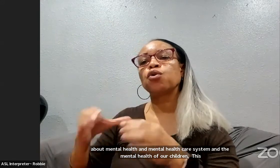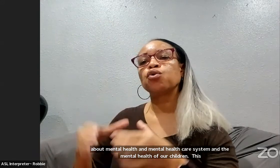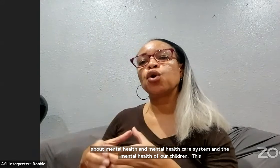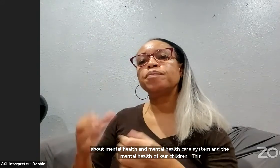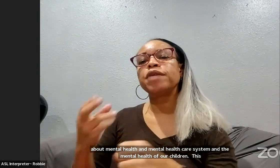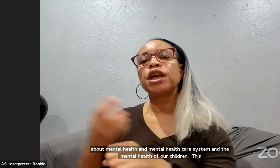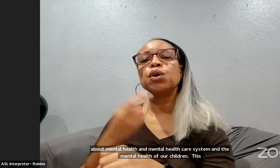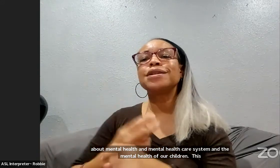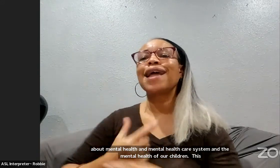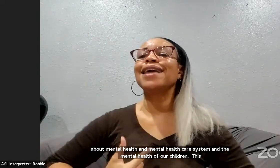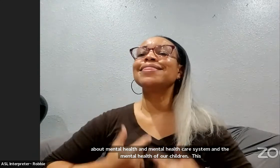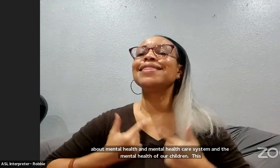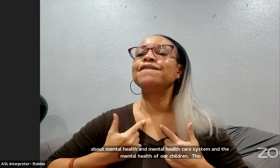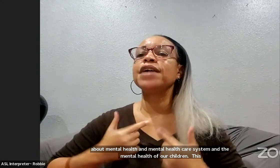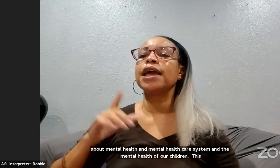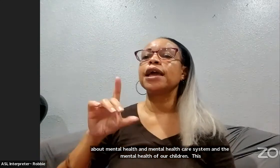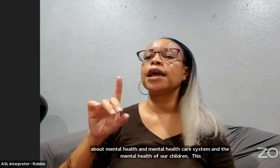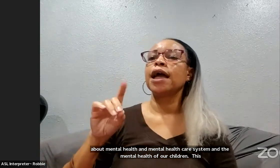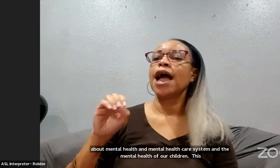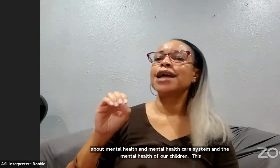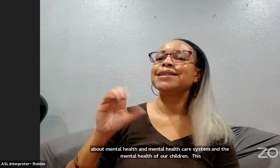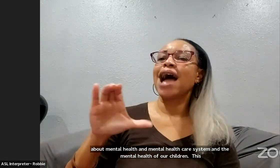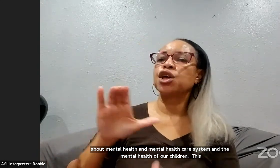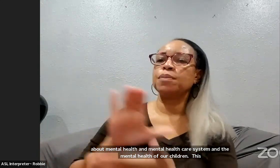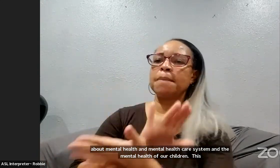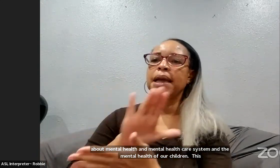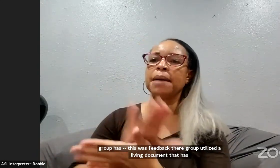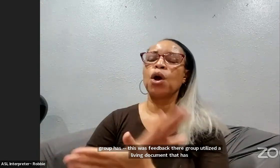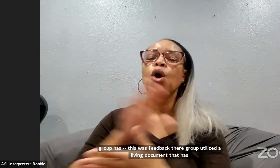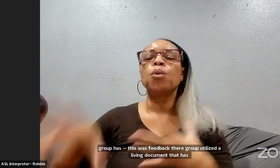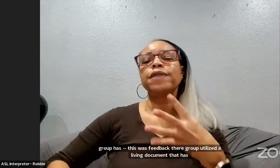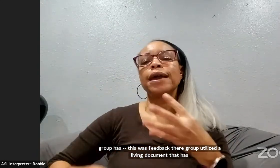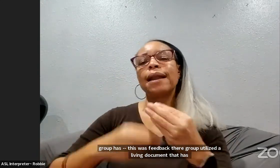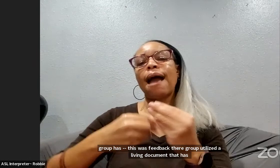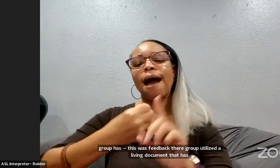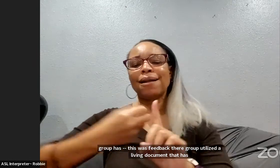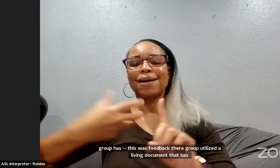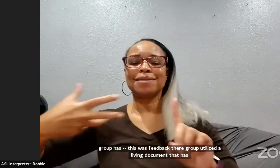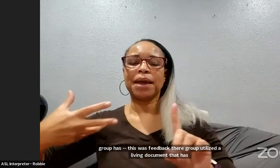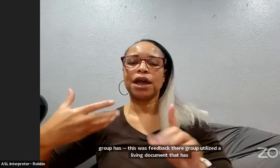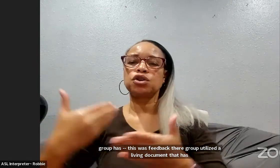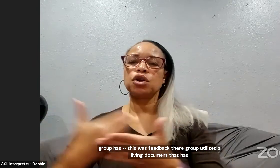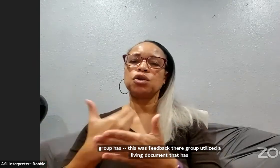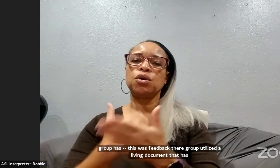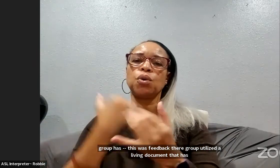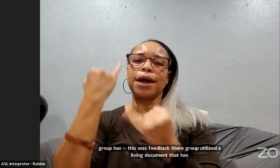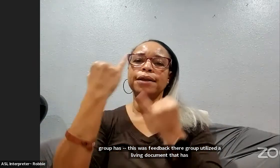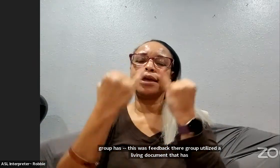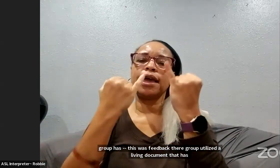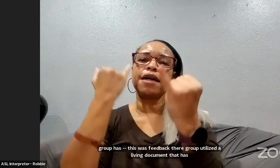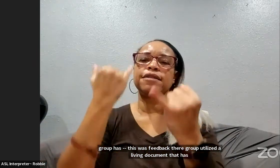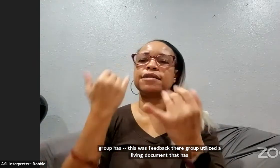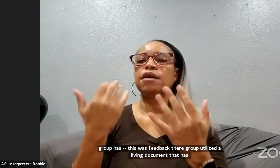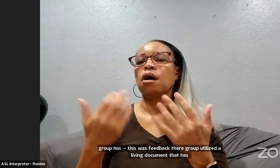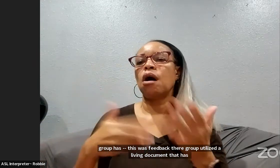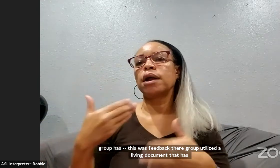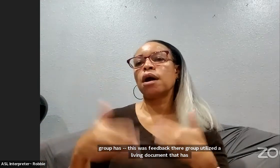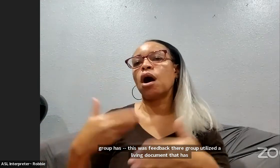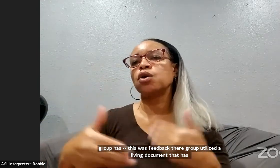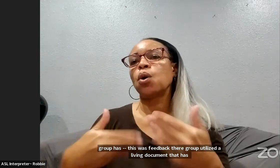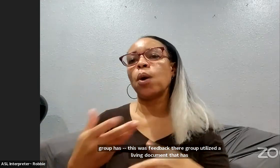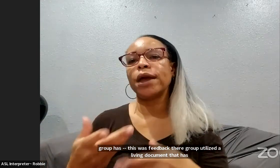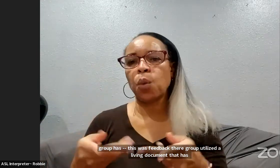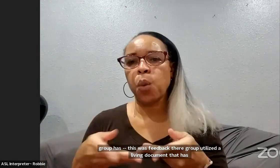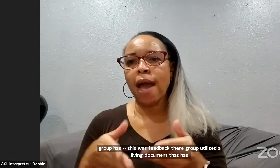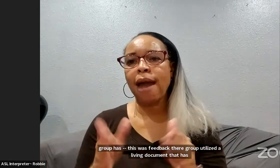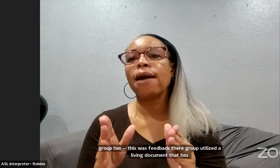document that has allowed them to add and expand on new ideas on a rolling basis that everyone has access to, and it allows any